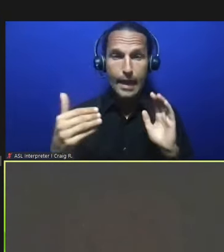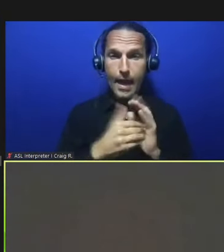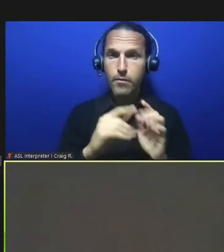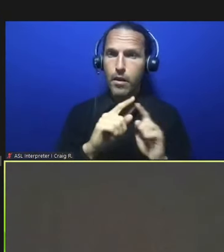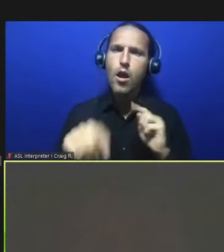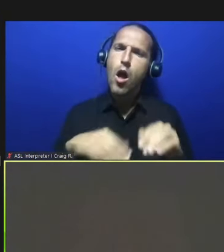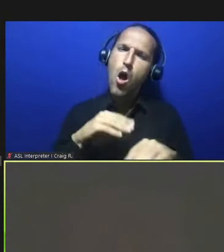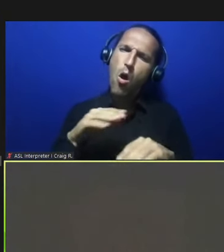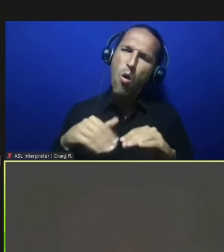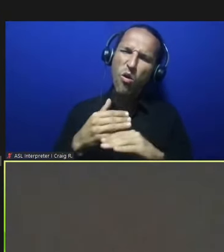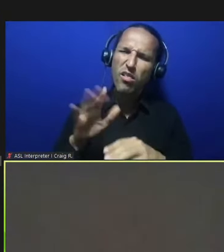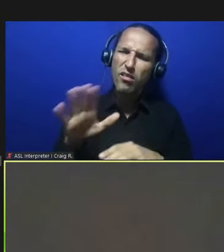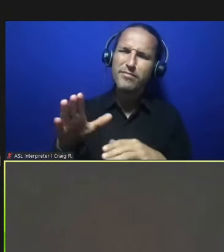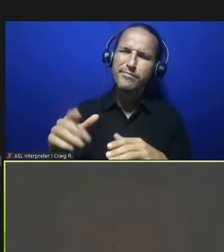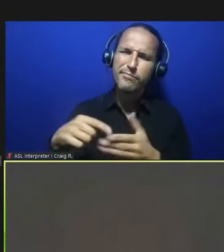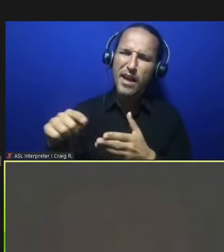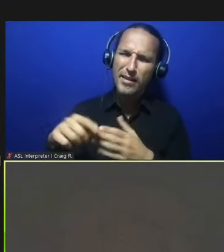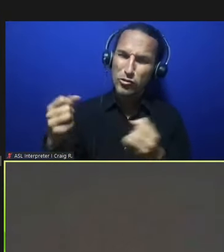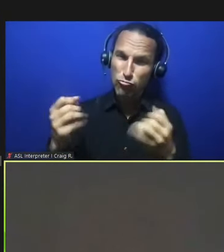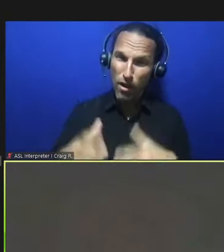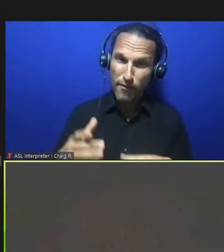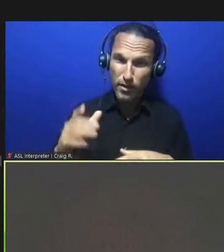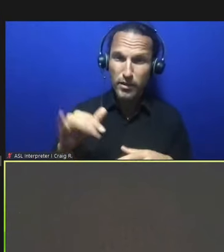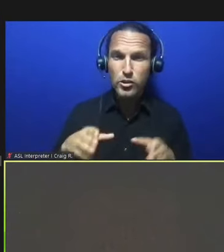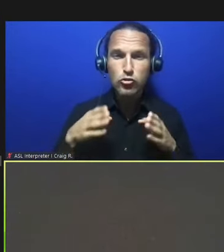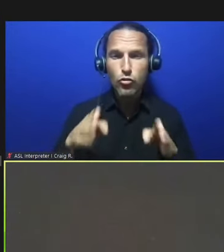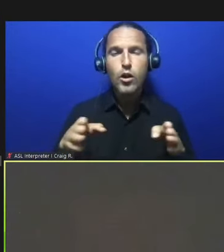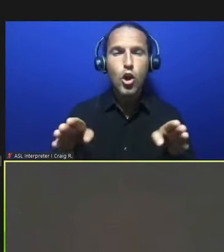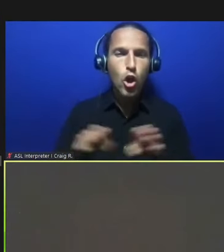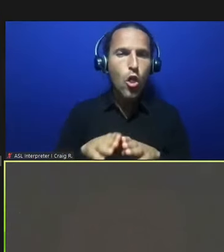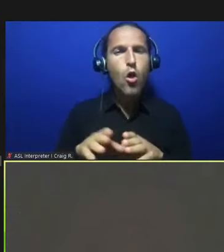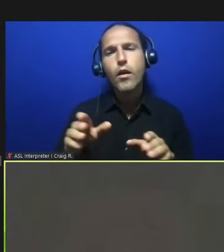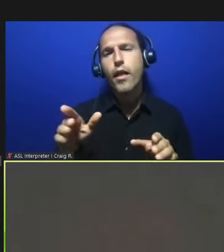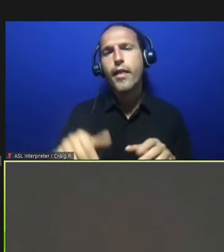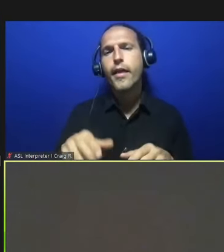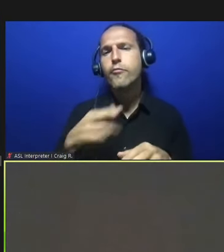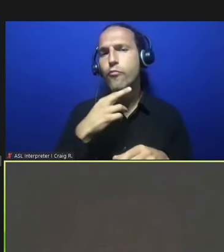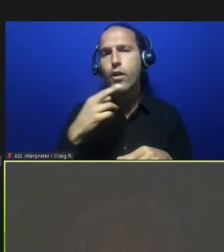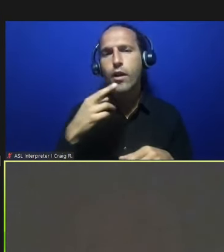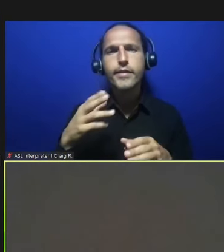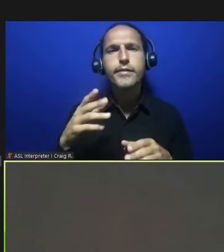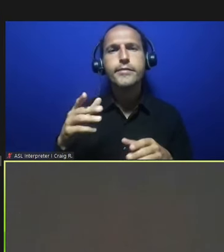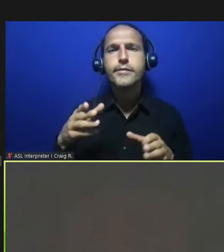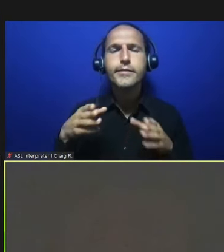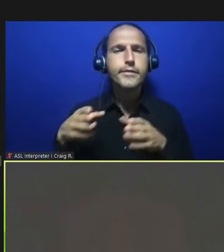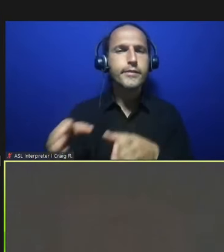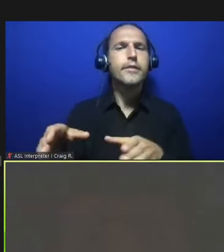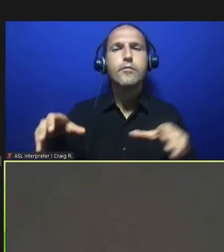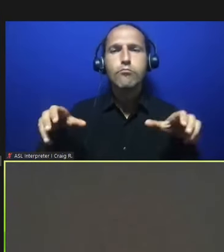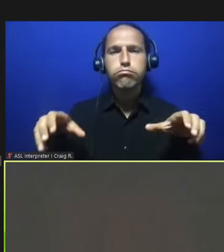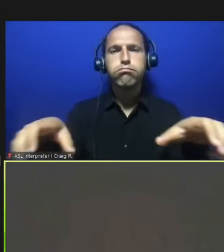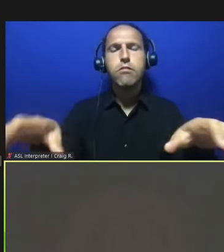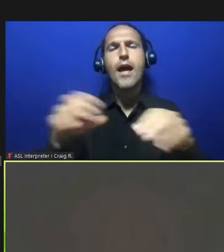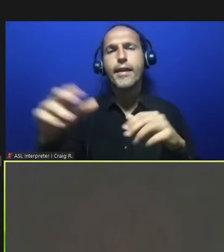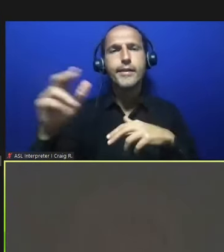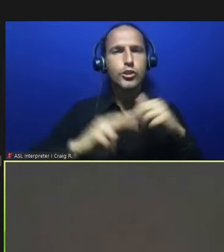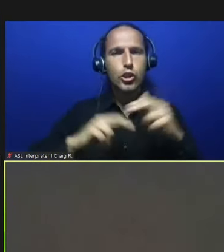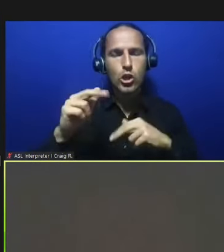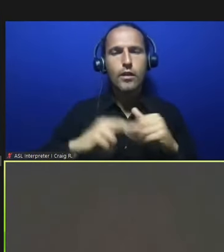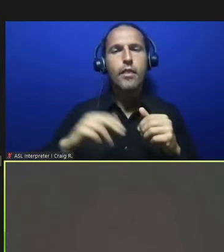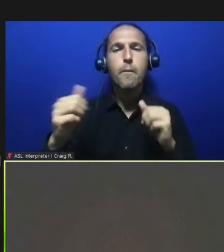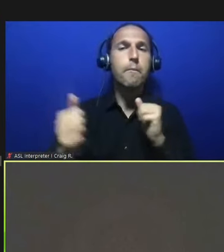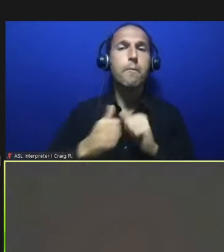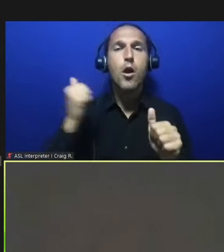be dumped on drivers. Street closings, narrowing of lanes, restaurant seating, ride sharing, and a continuous boom in construction have had the